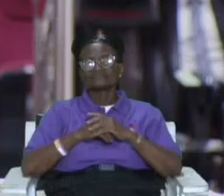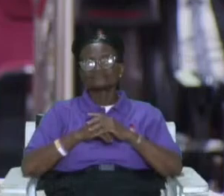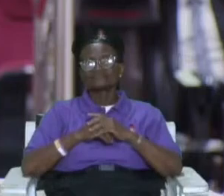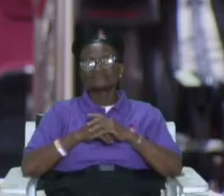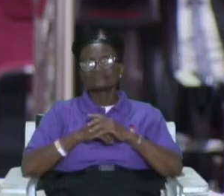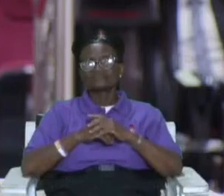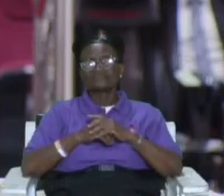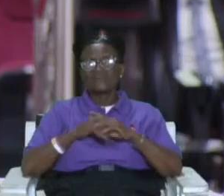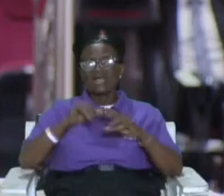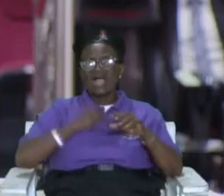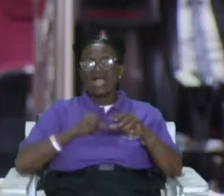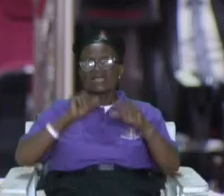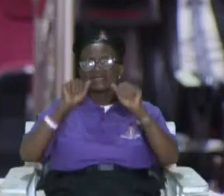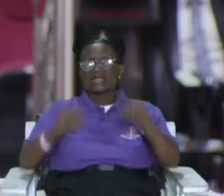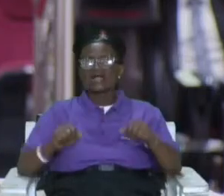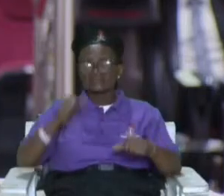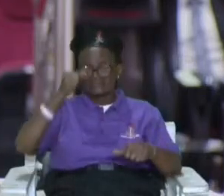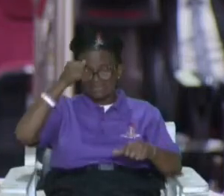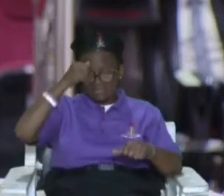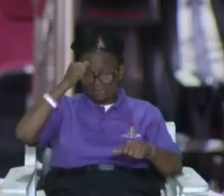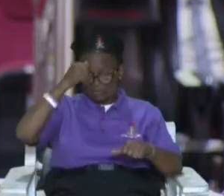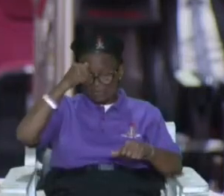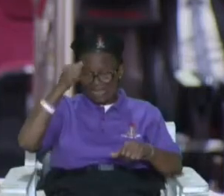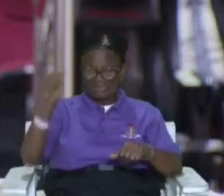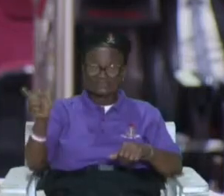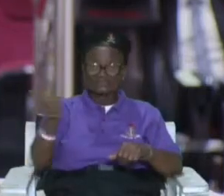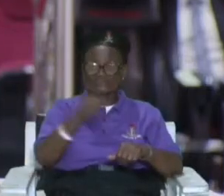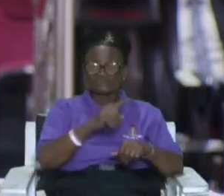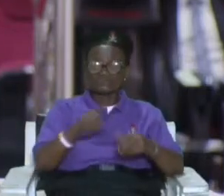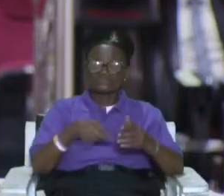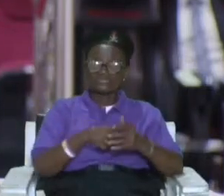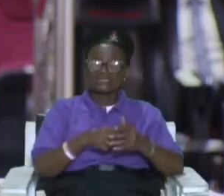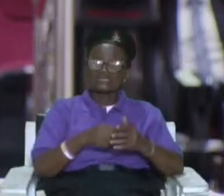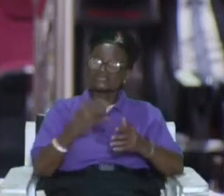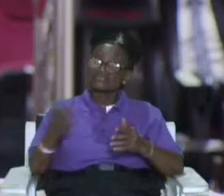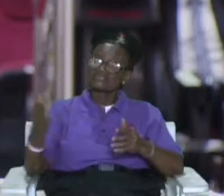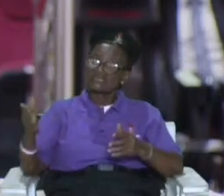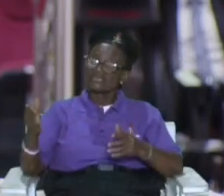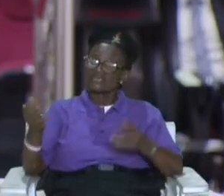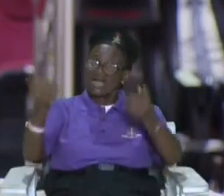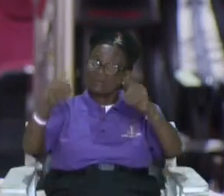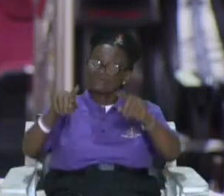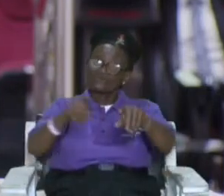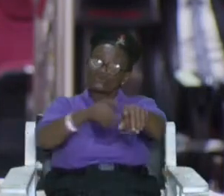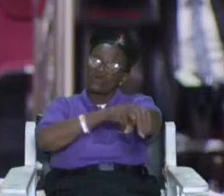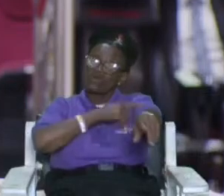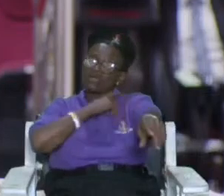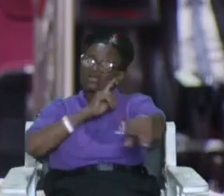I can tell you, I can remind you, this thing happened a long time ago.